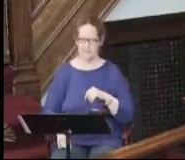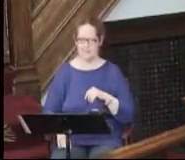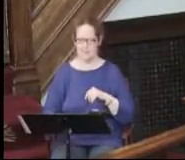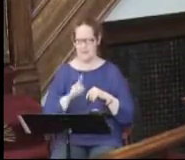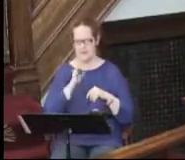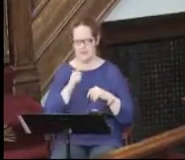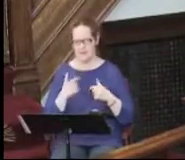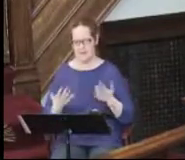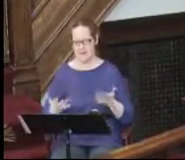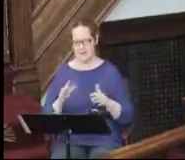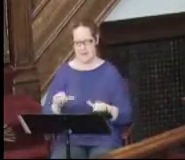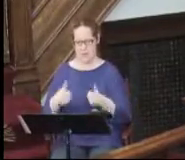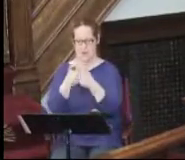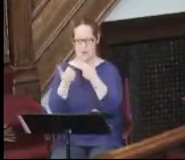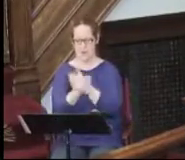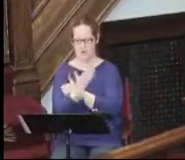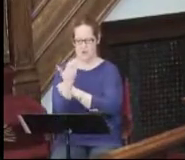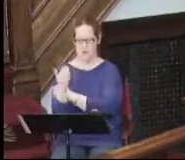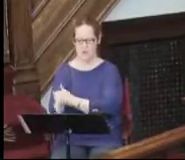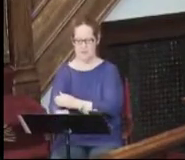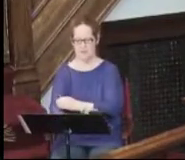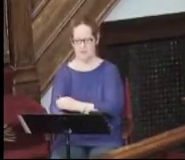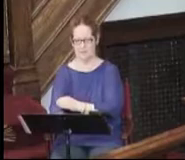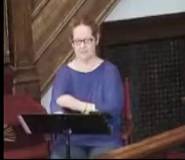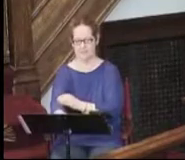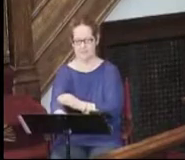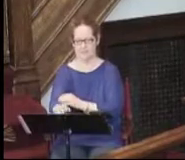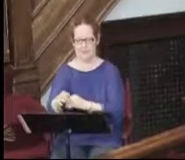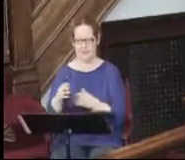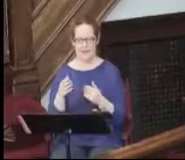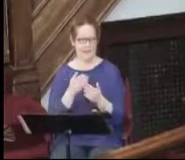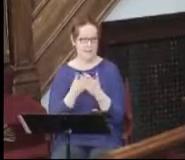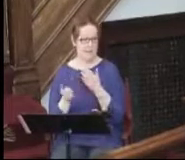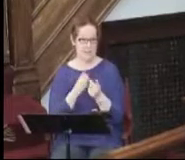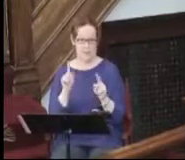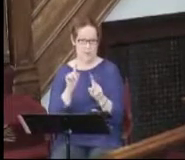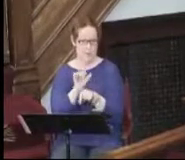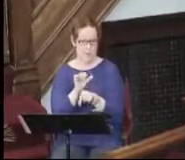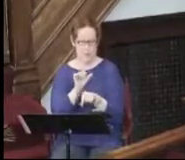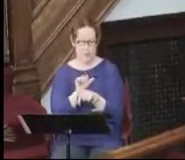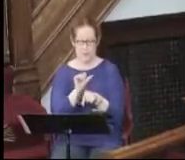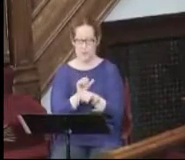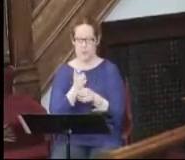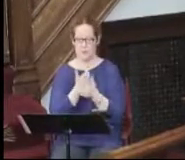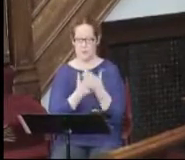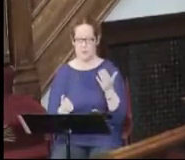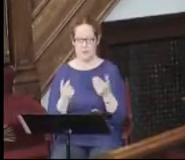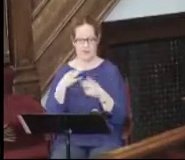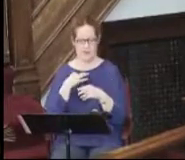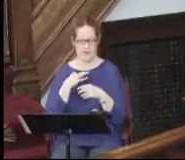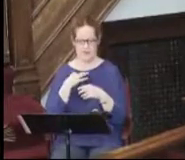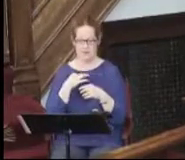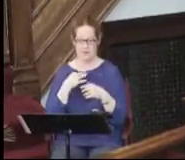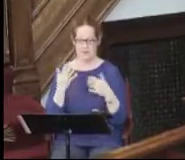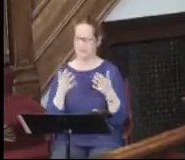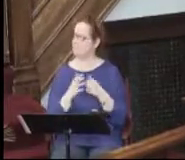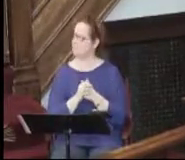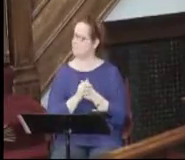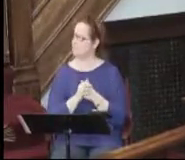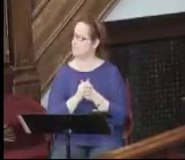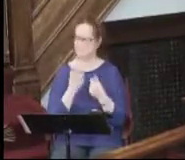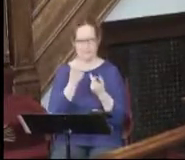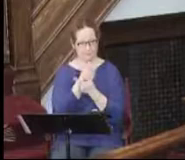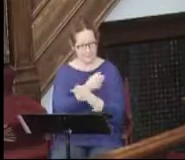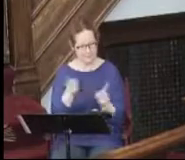So I'm going to challenge you this morning that wherever you work or wherever you volunteer, that